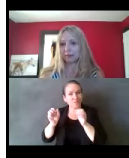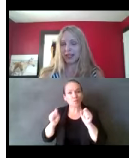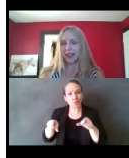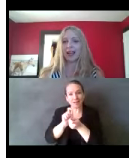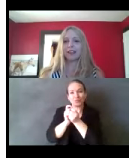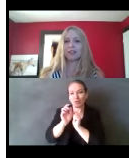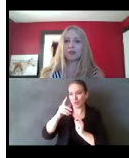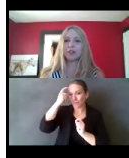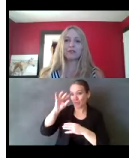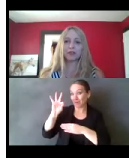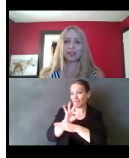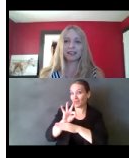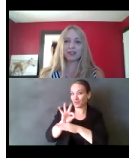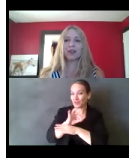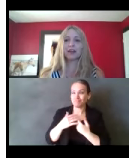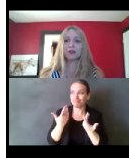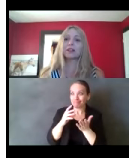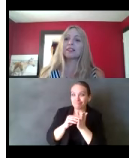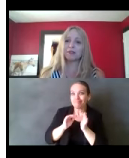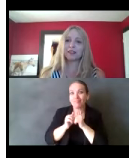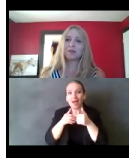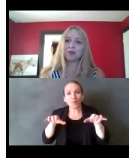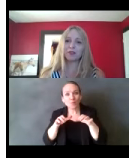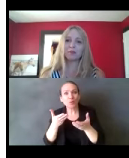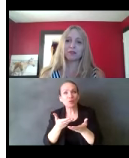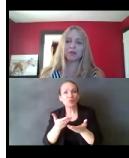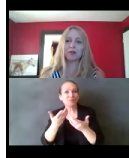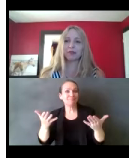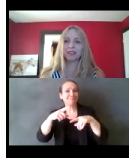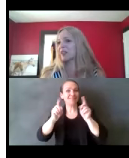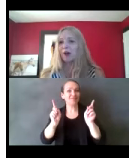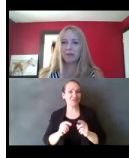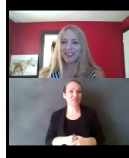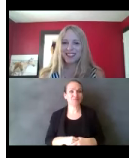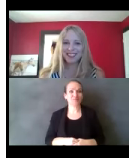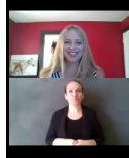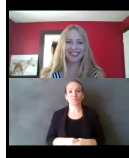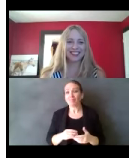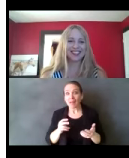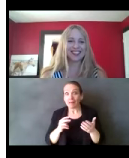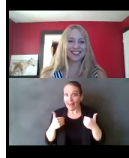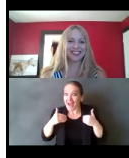brain and do things differently so that you can alleviate some of those symptoms. So it's not hopeless.